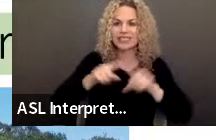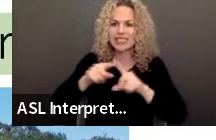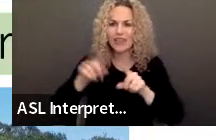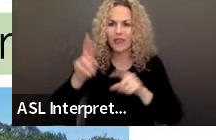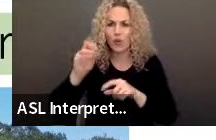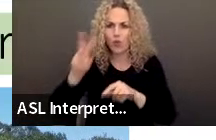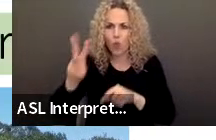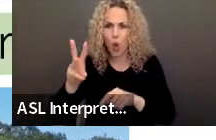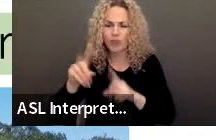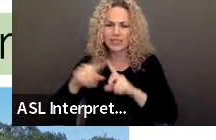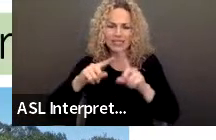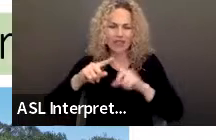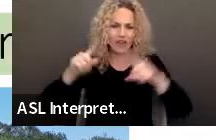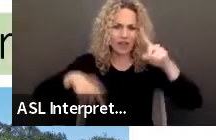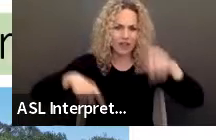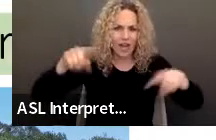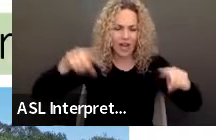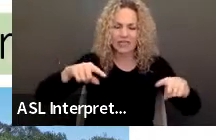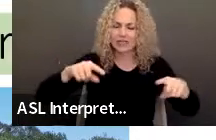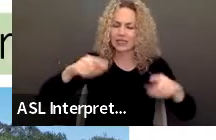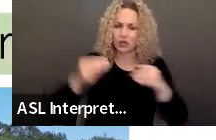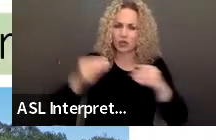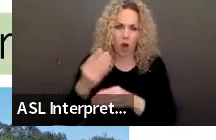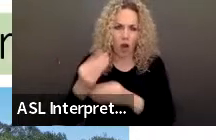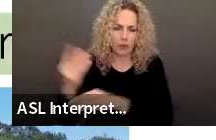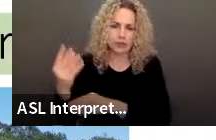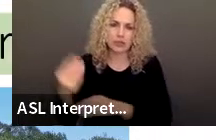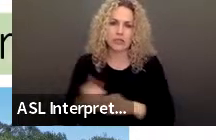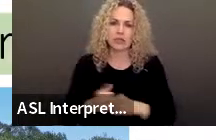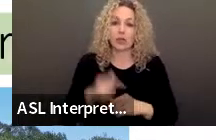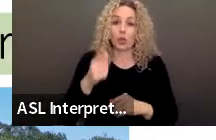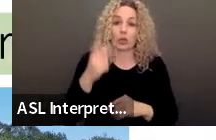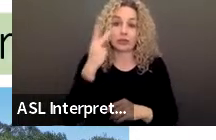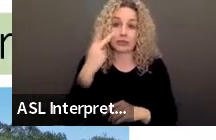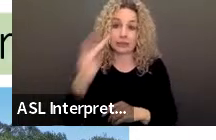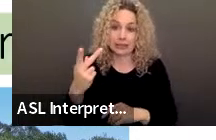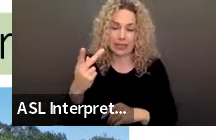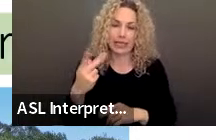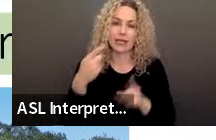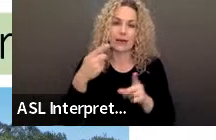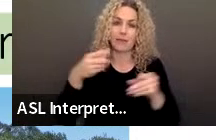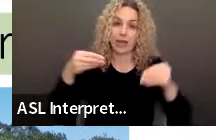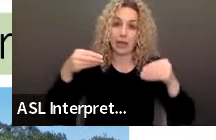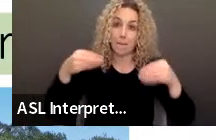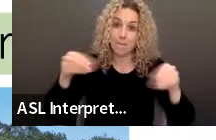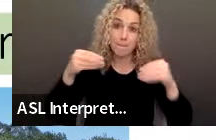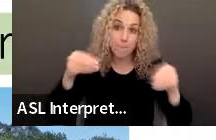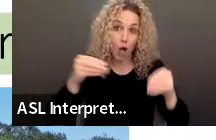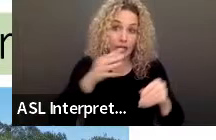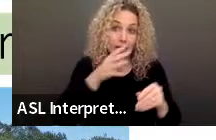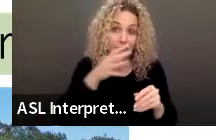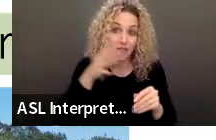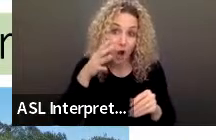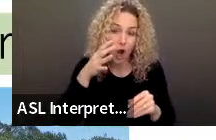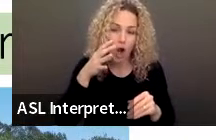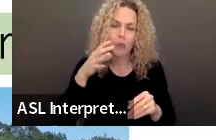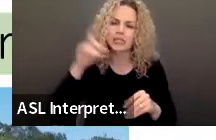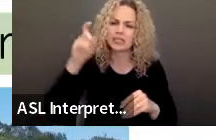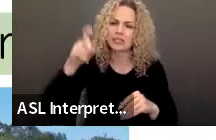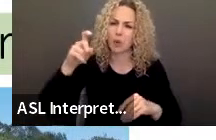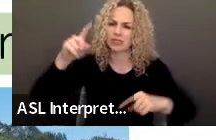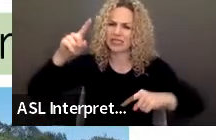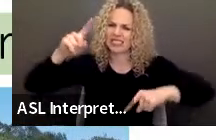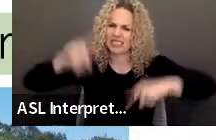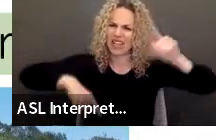products. Various crops, pardon me. What you will see in a market farm should be a diversity